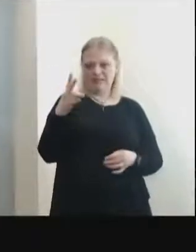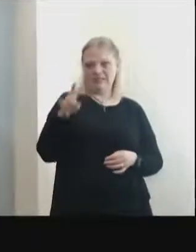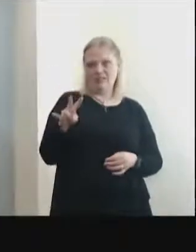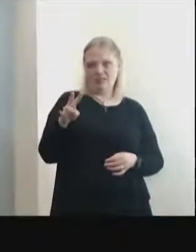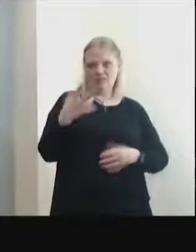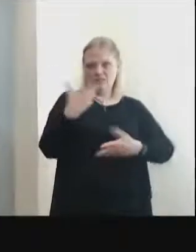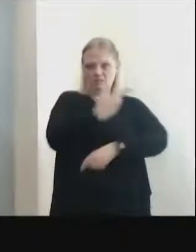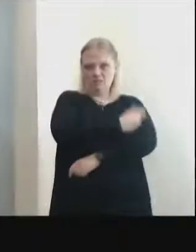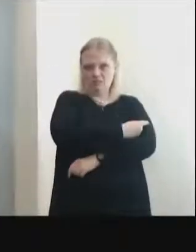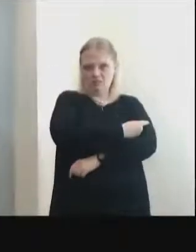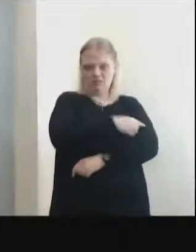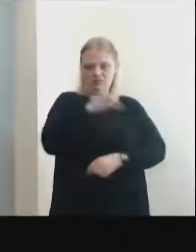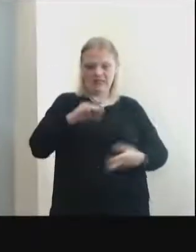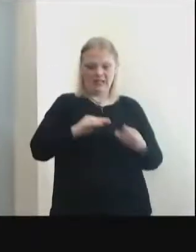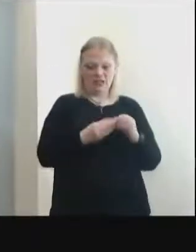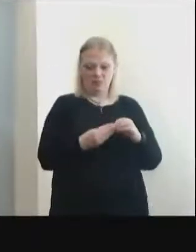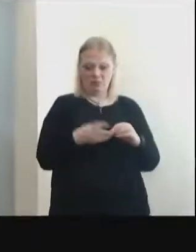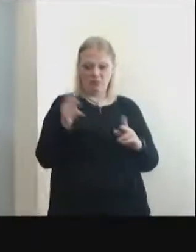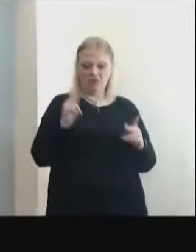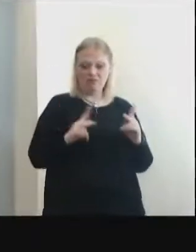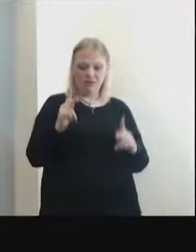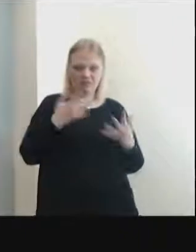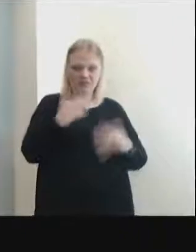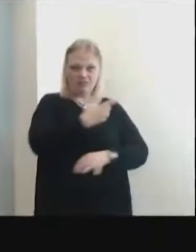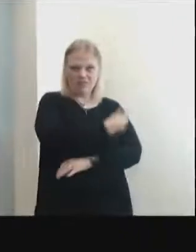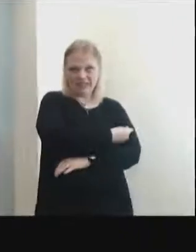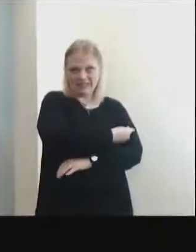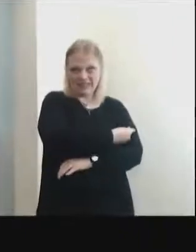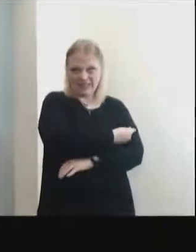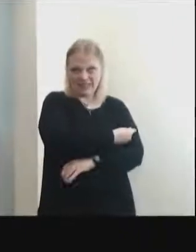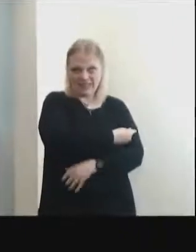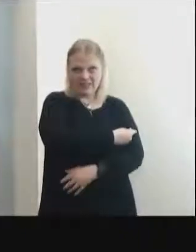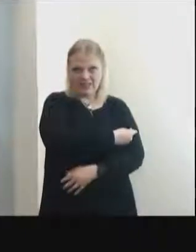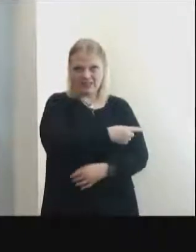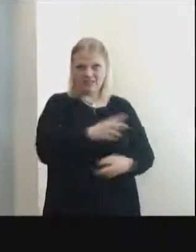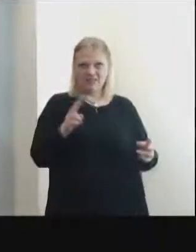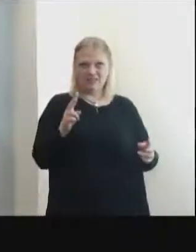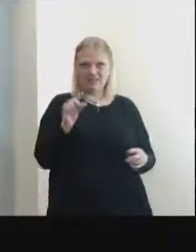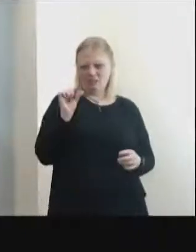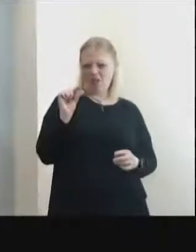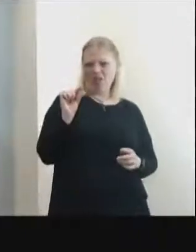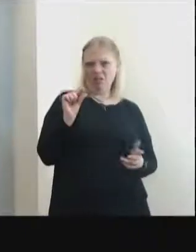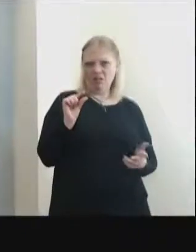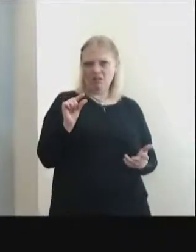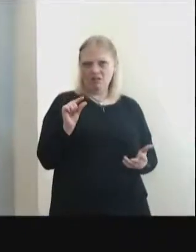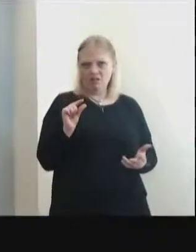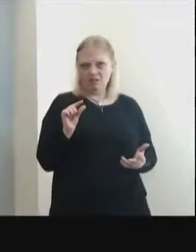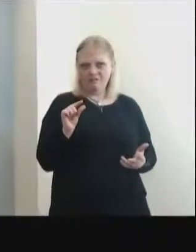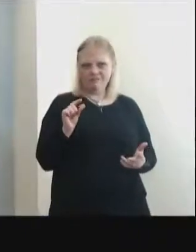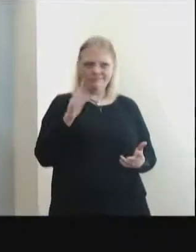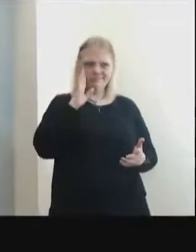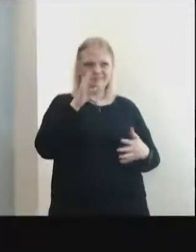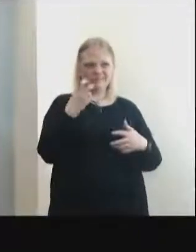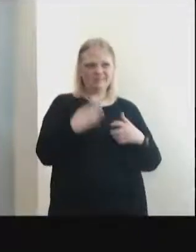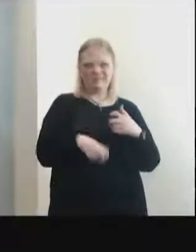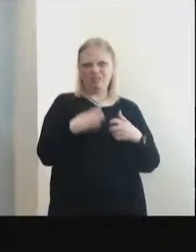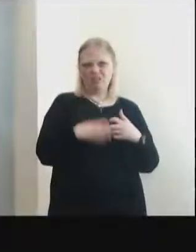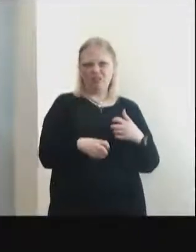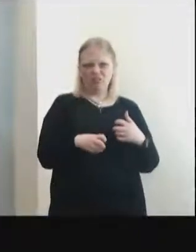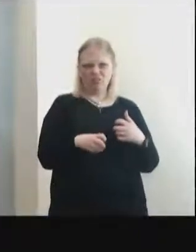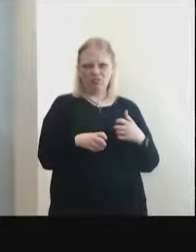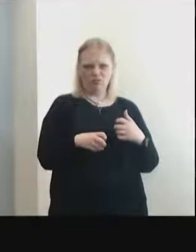vaccinated. So that number of people who've been vaccinated is very, very small, and I think it would be kind of difficult to